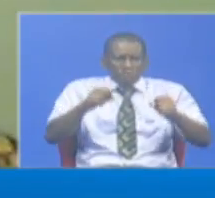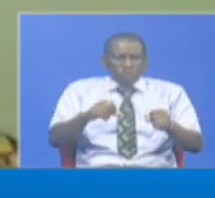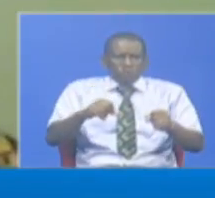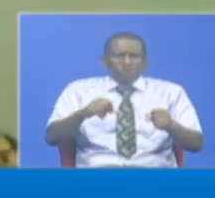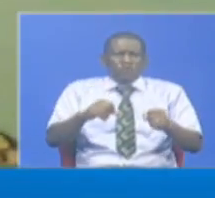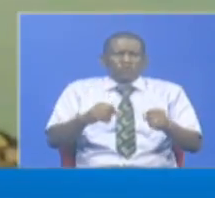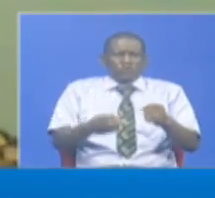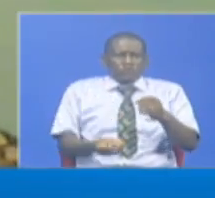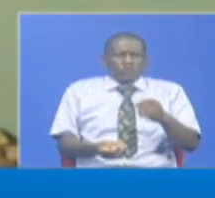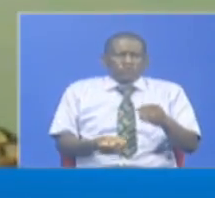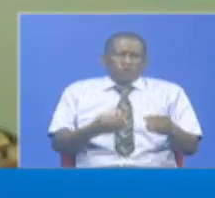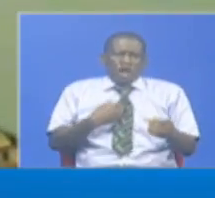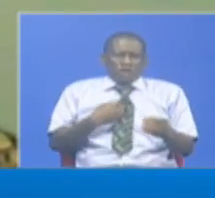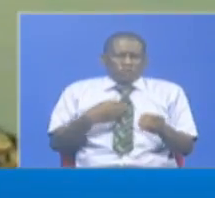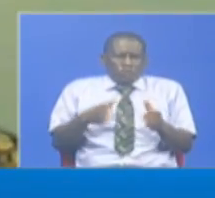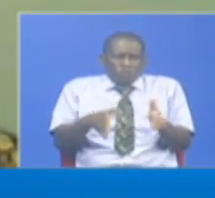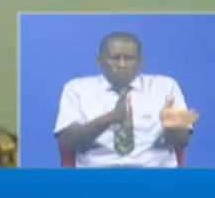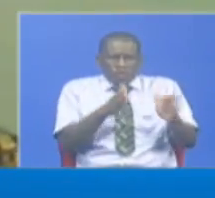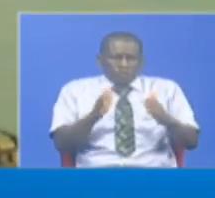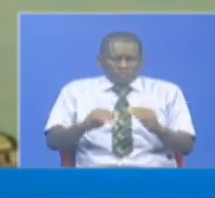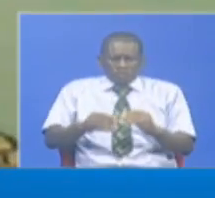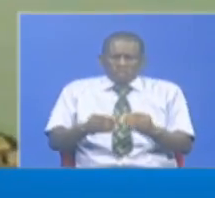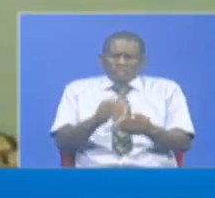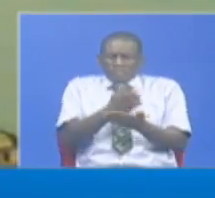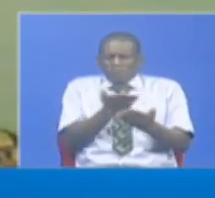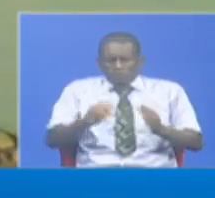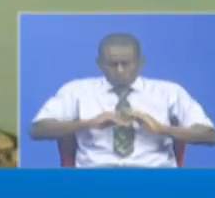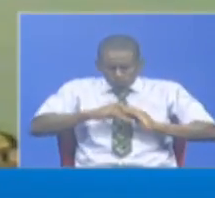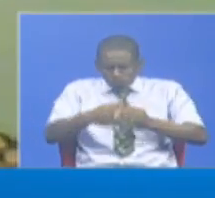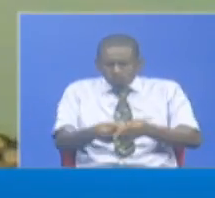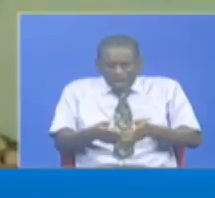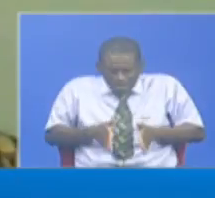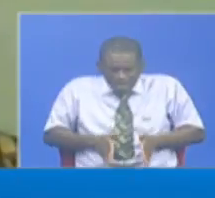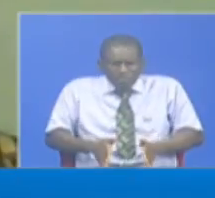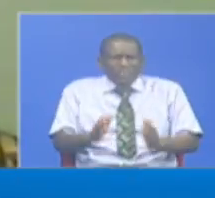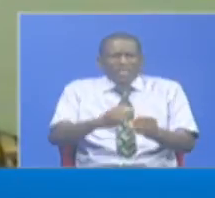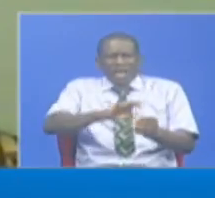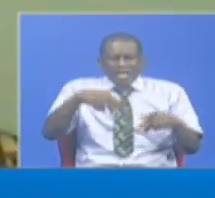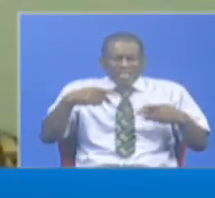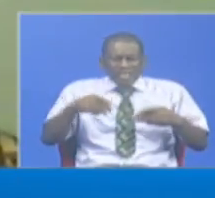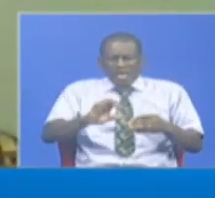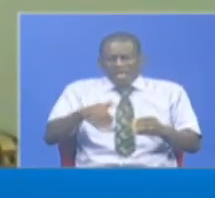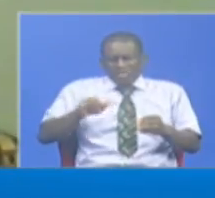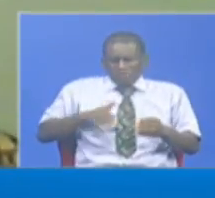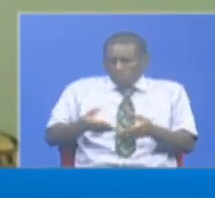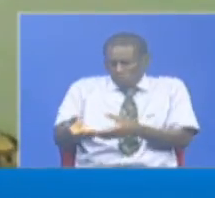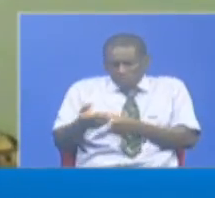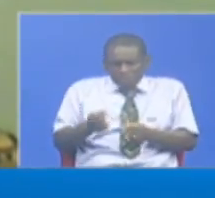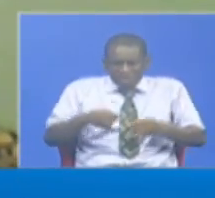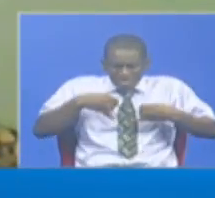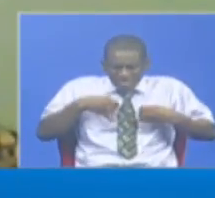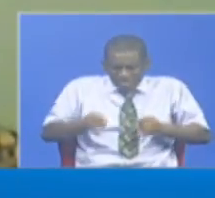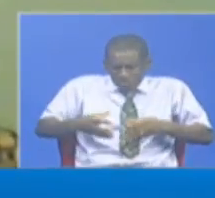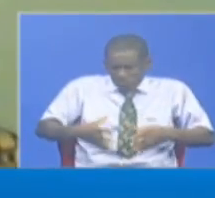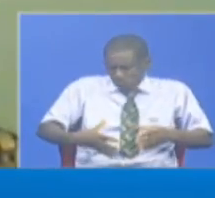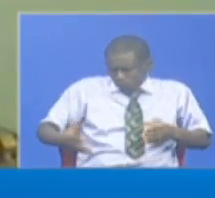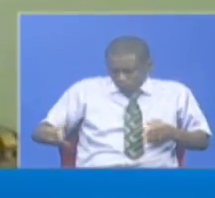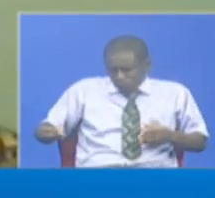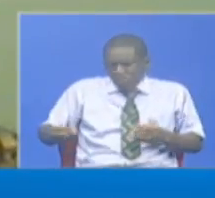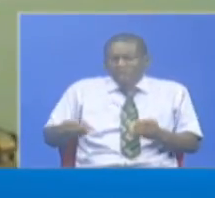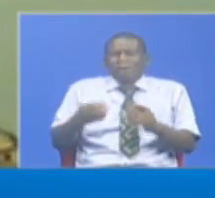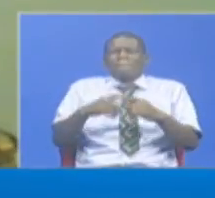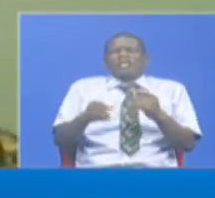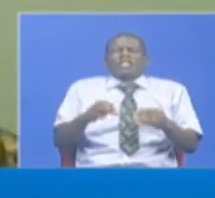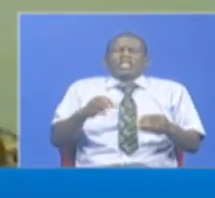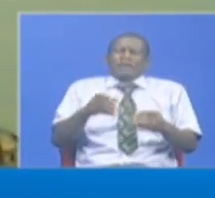or conceived and had the children. Others tried abortions, got children with disabilities because of